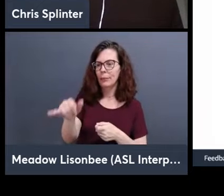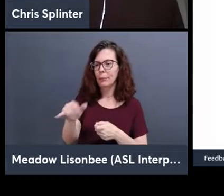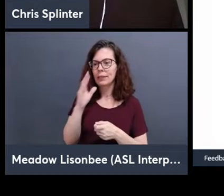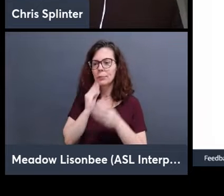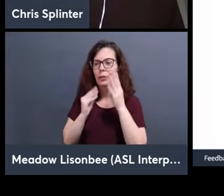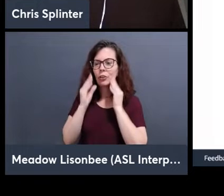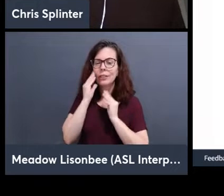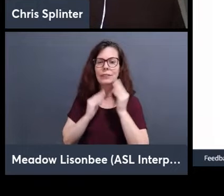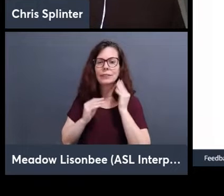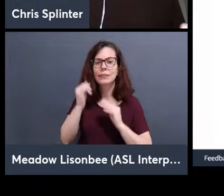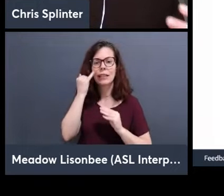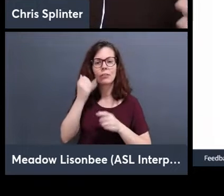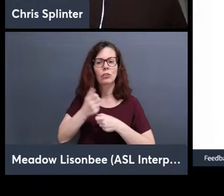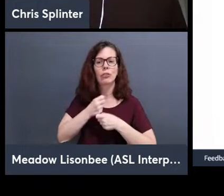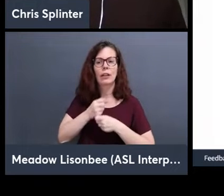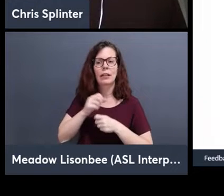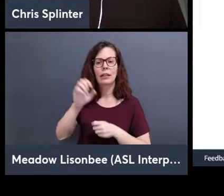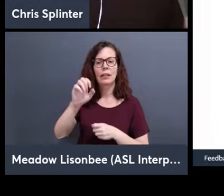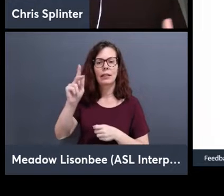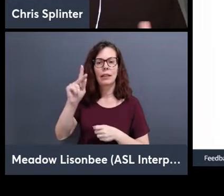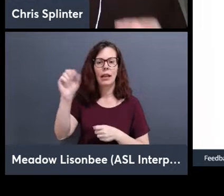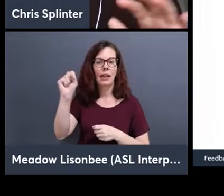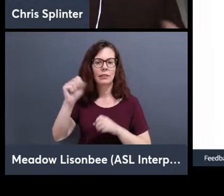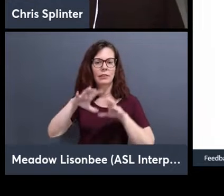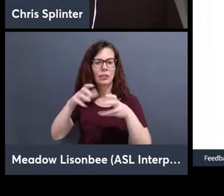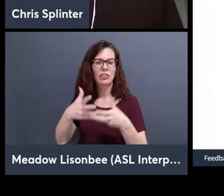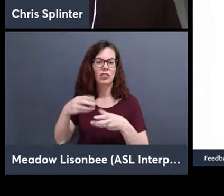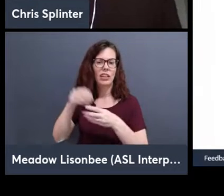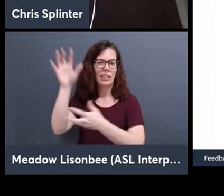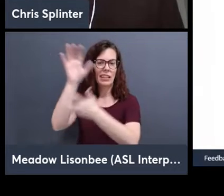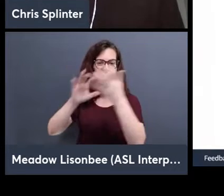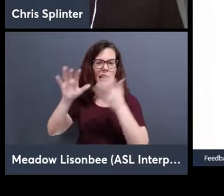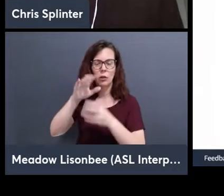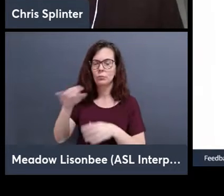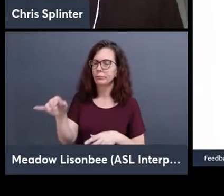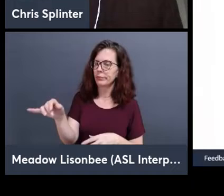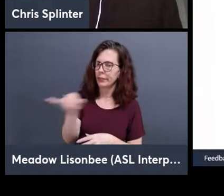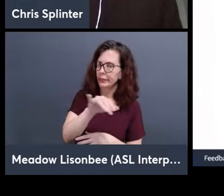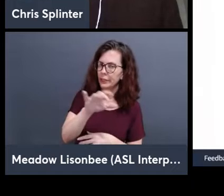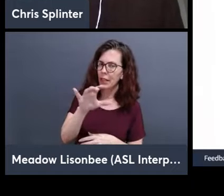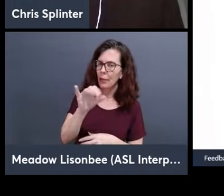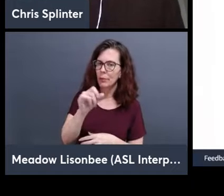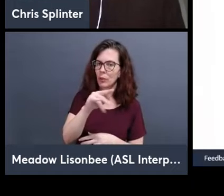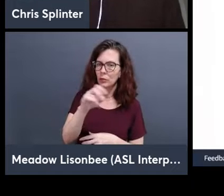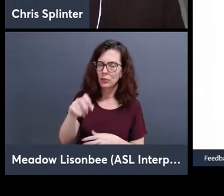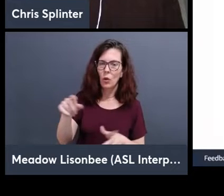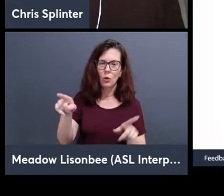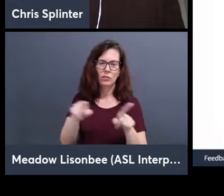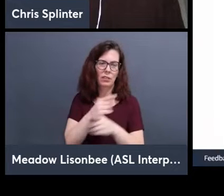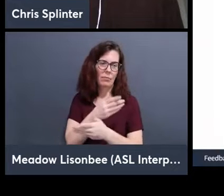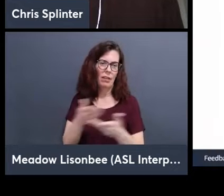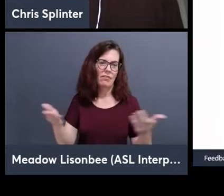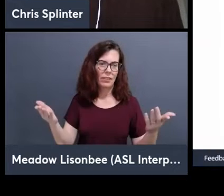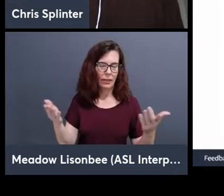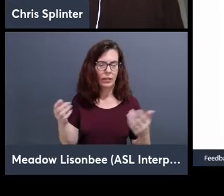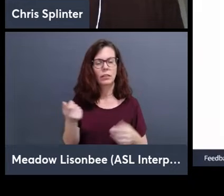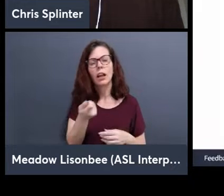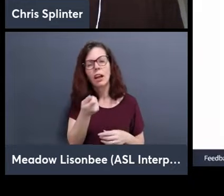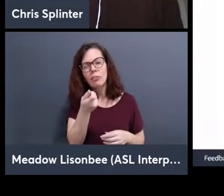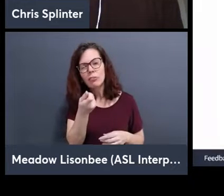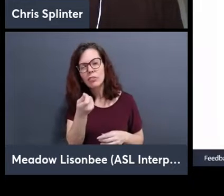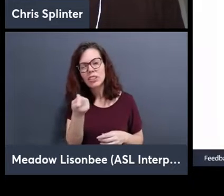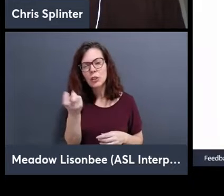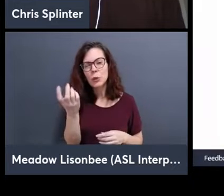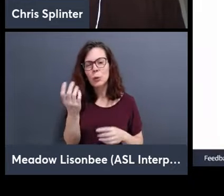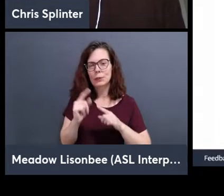were creating an EKS cluster in the cloud. Again, same console, same everything. There's just a few subtleties